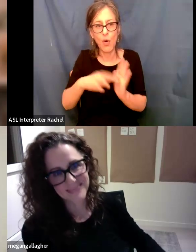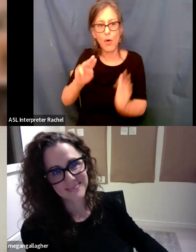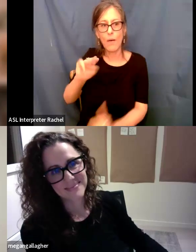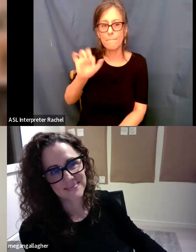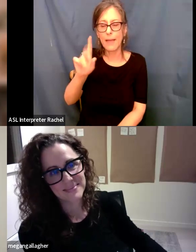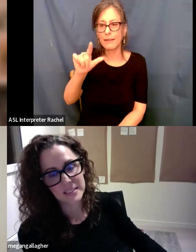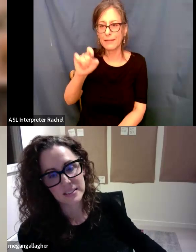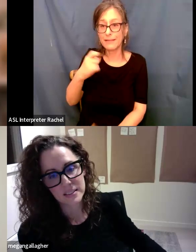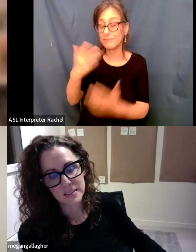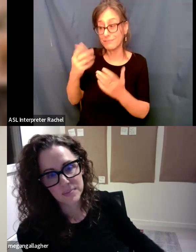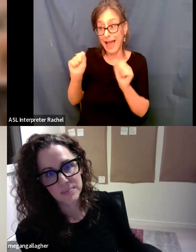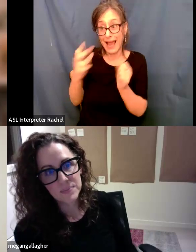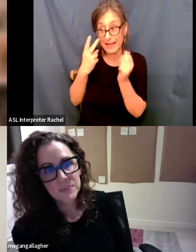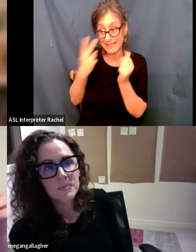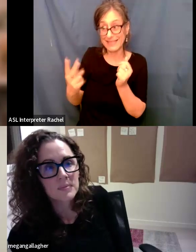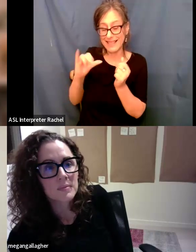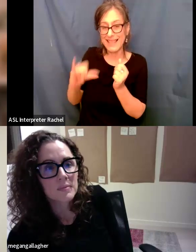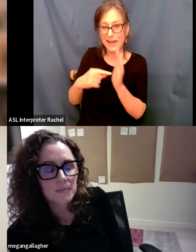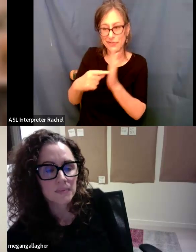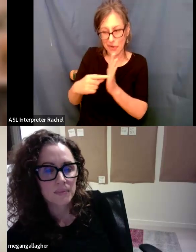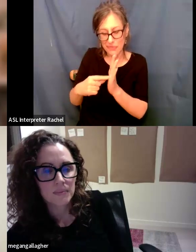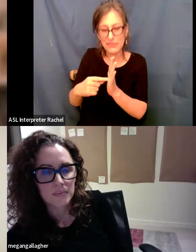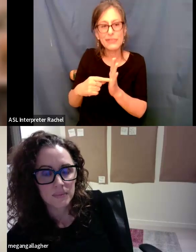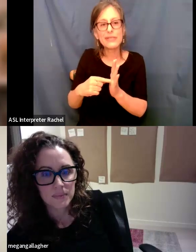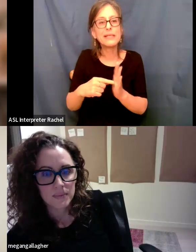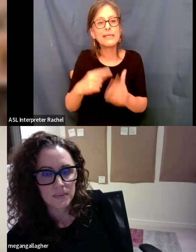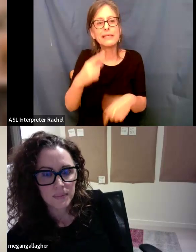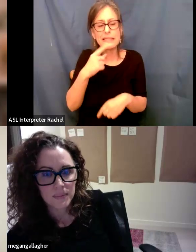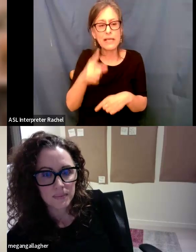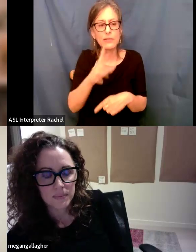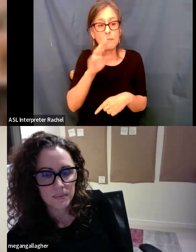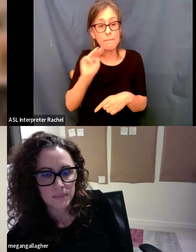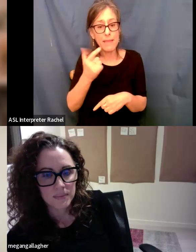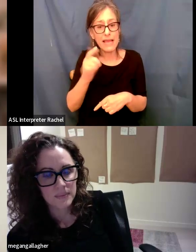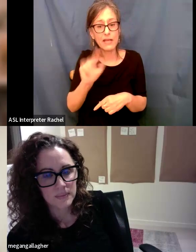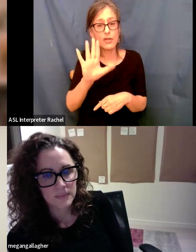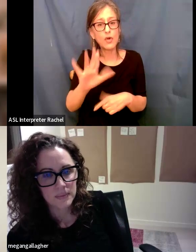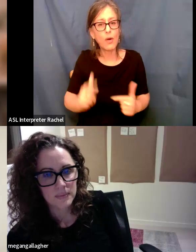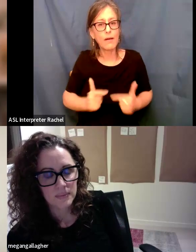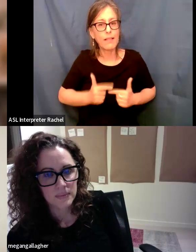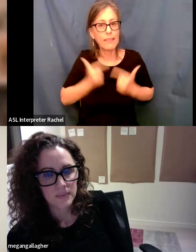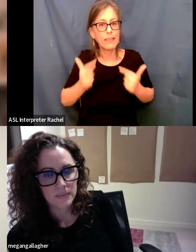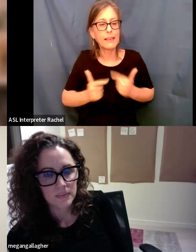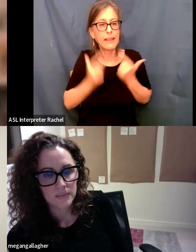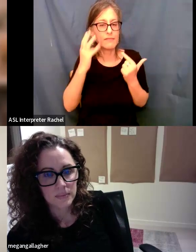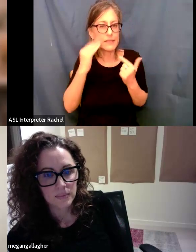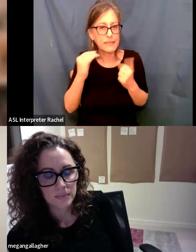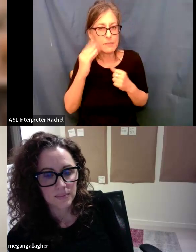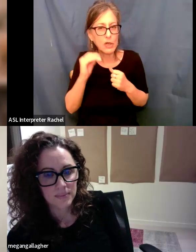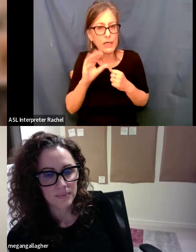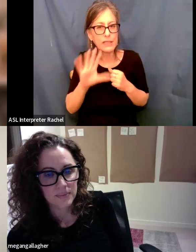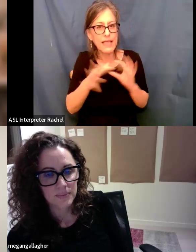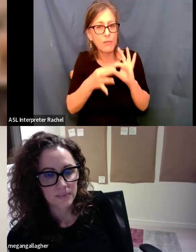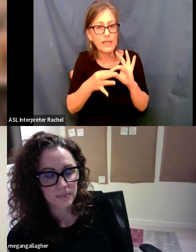shows. And so, Megan, when we talk about building on, your lived experiences, the